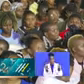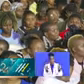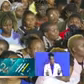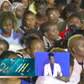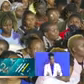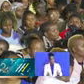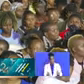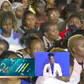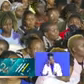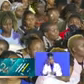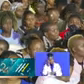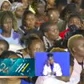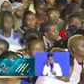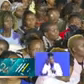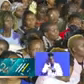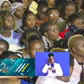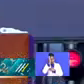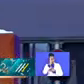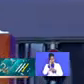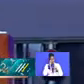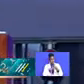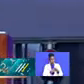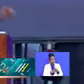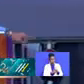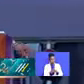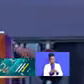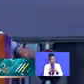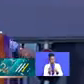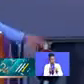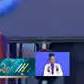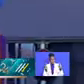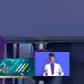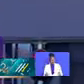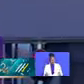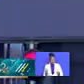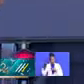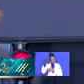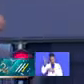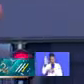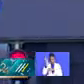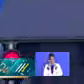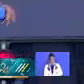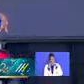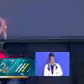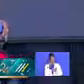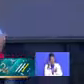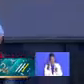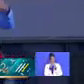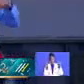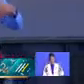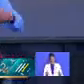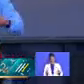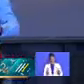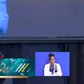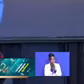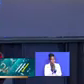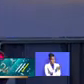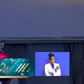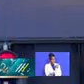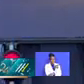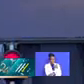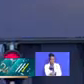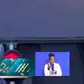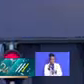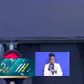altar because God originated altar God is the the creator of altar before